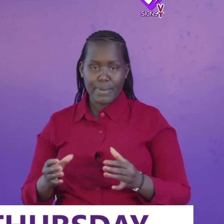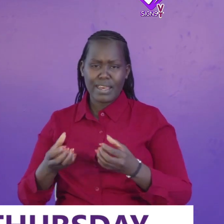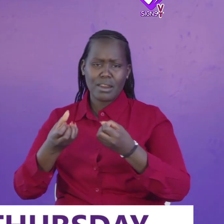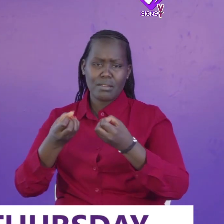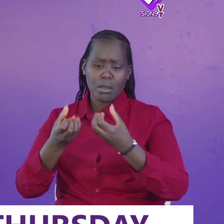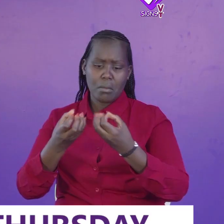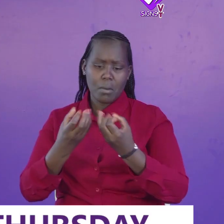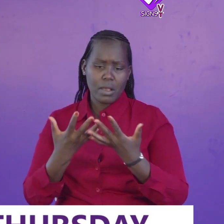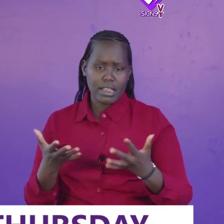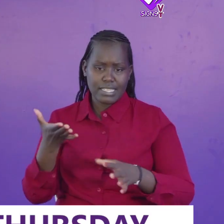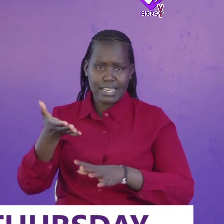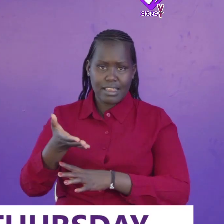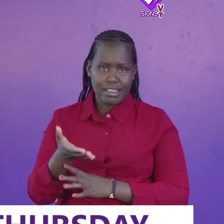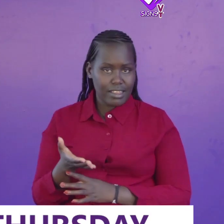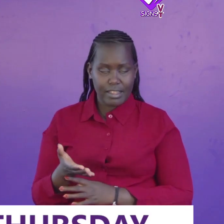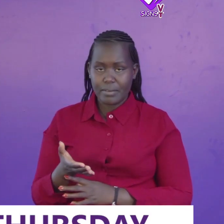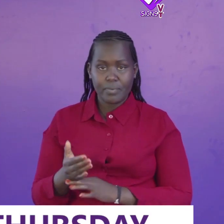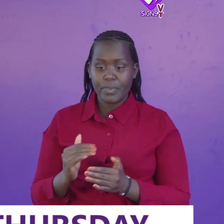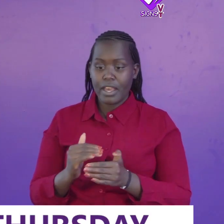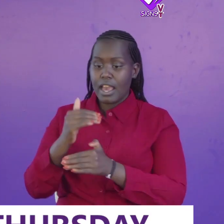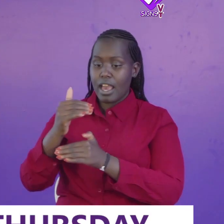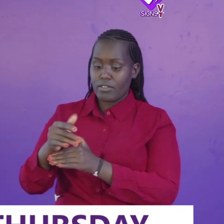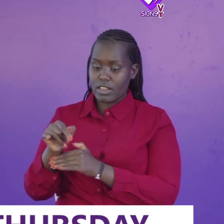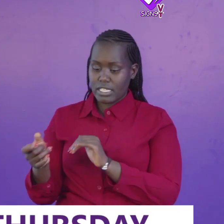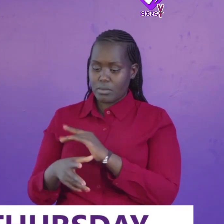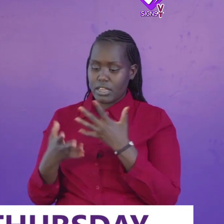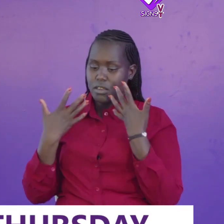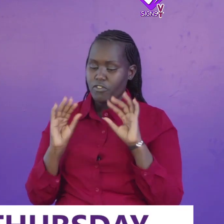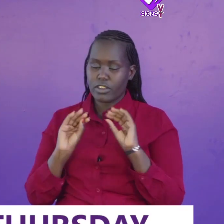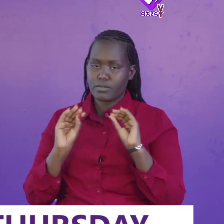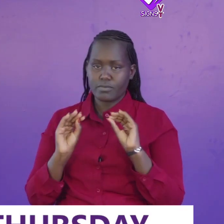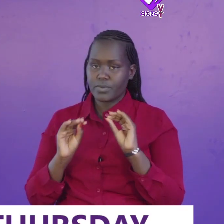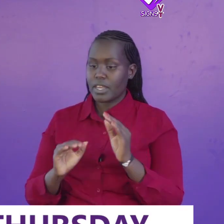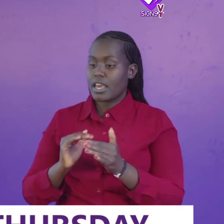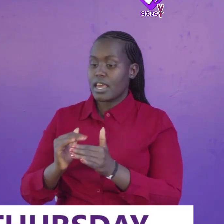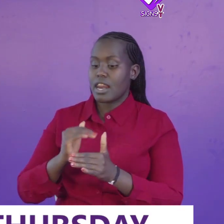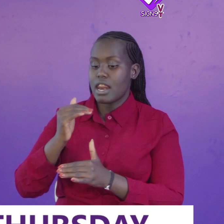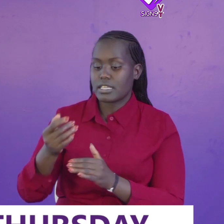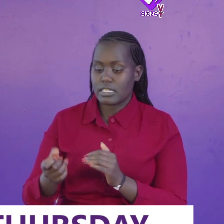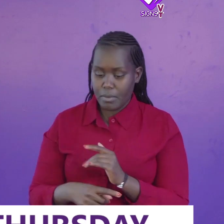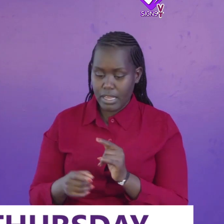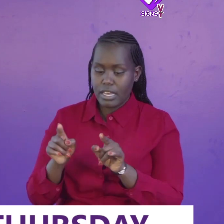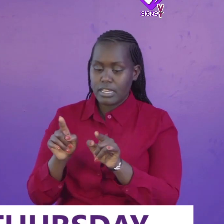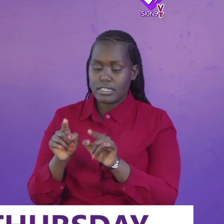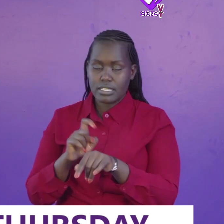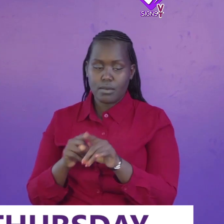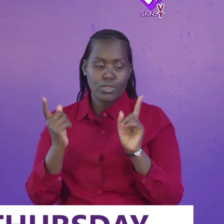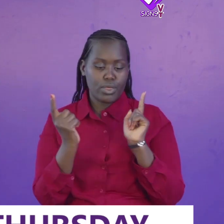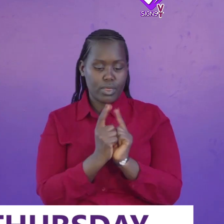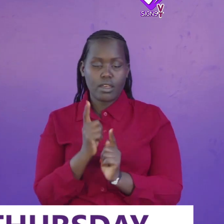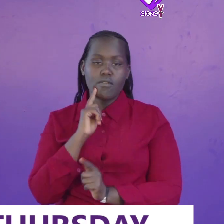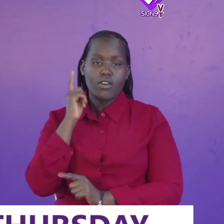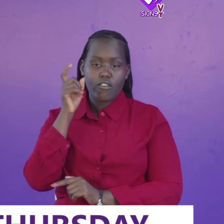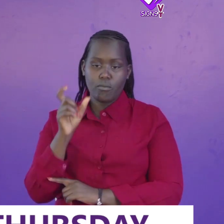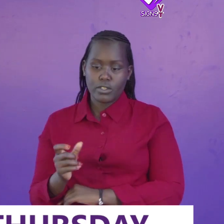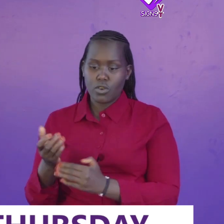kufanya interpretation. Si ati after this month ni hivyo imeisha, hapana. Next month bado ukipatana na deaf person si utahitaji kuongea na sign language, of